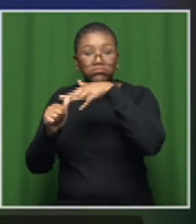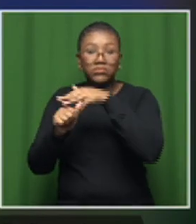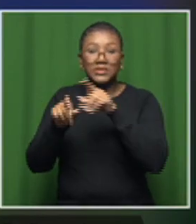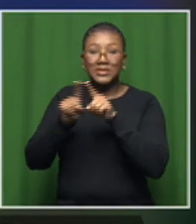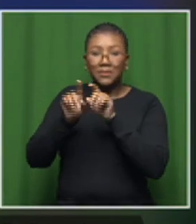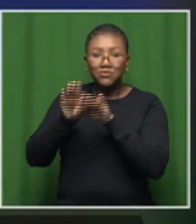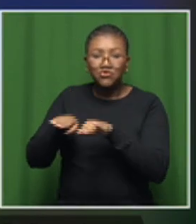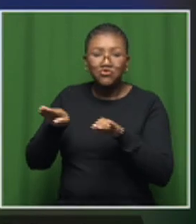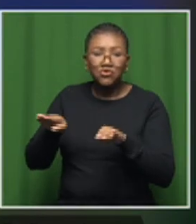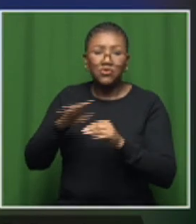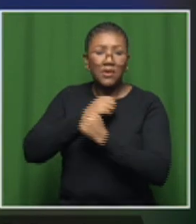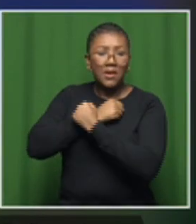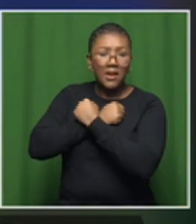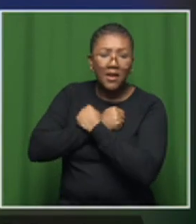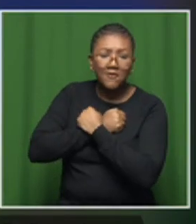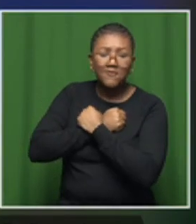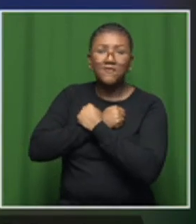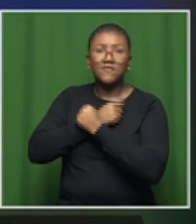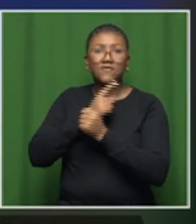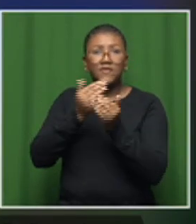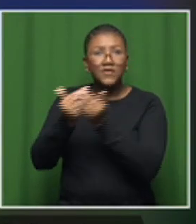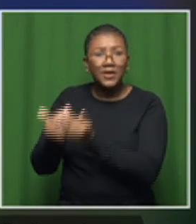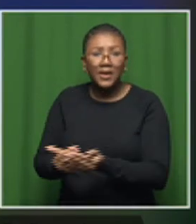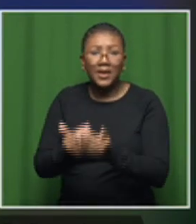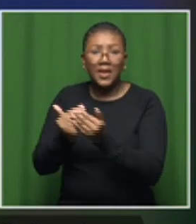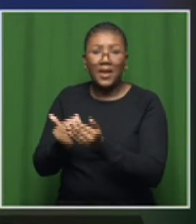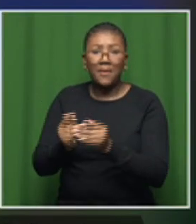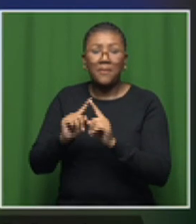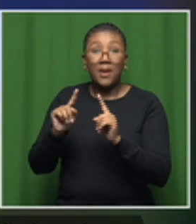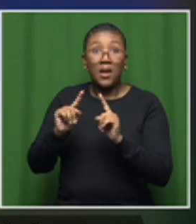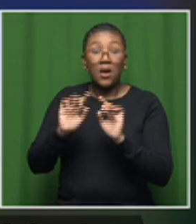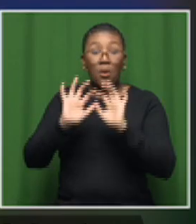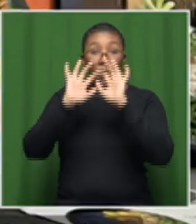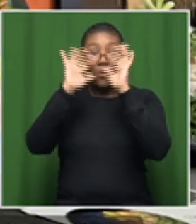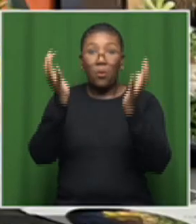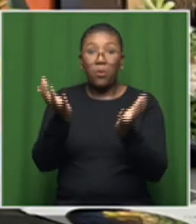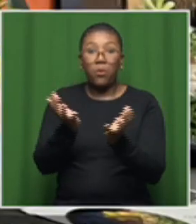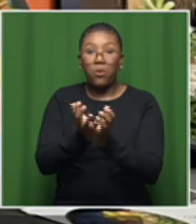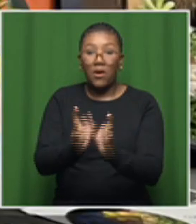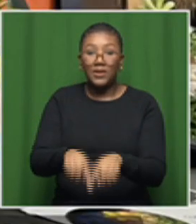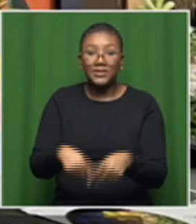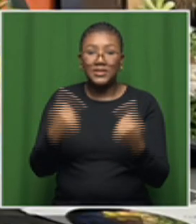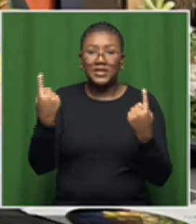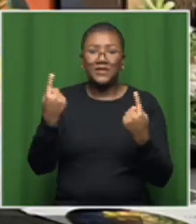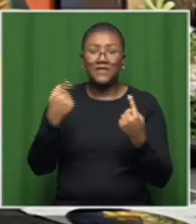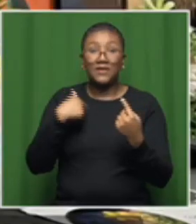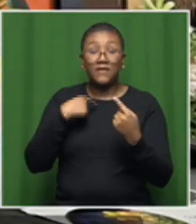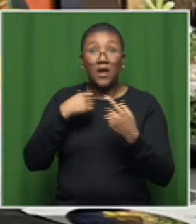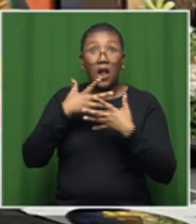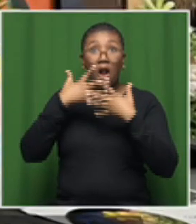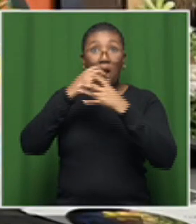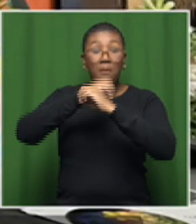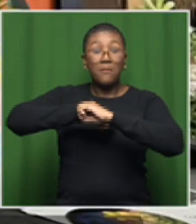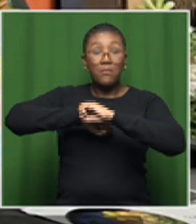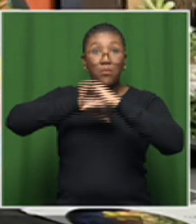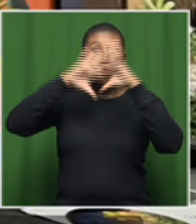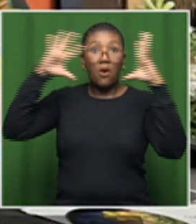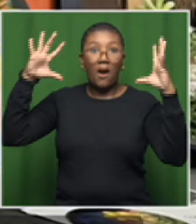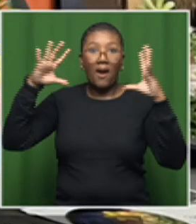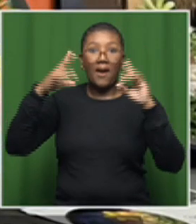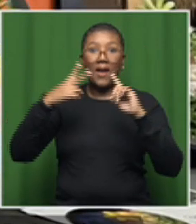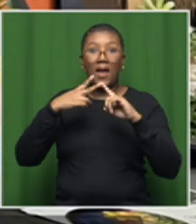were loved, they were cared for. They just experienced the world as traumatic. It's too bright, it's too loud, it's too itchy, it's